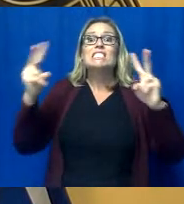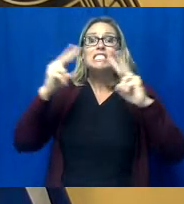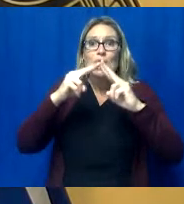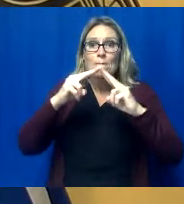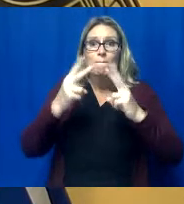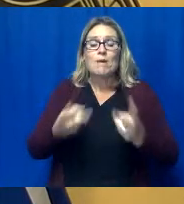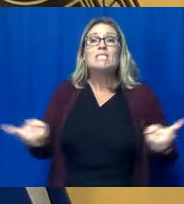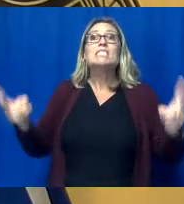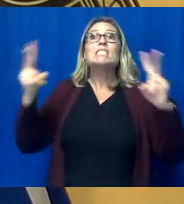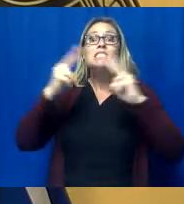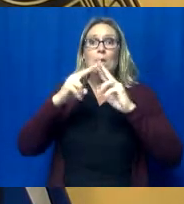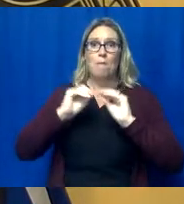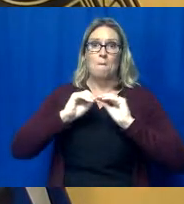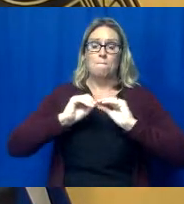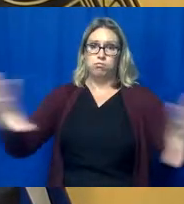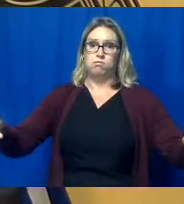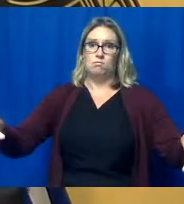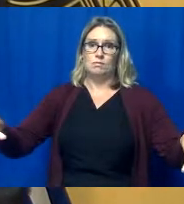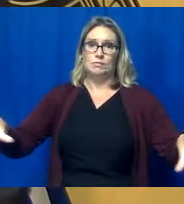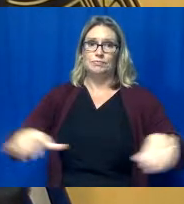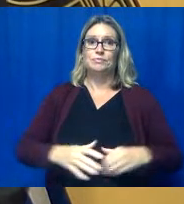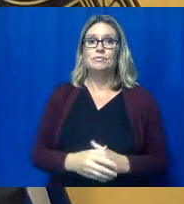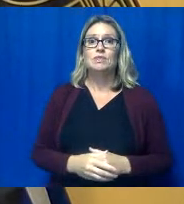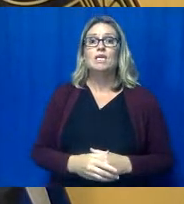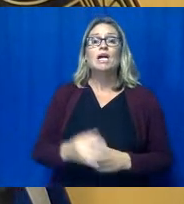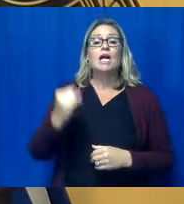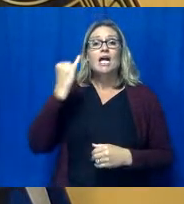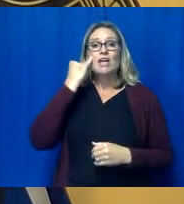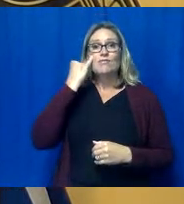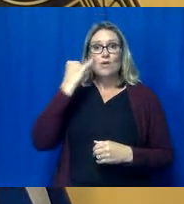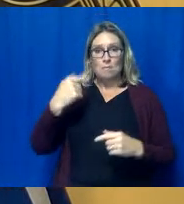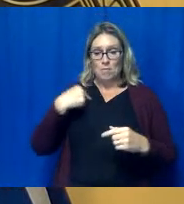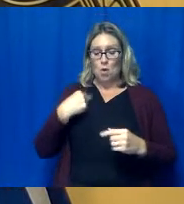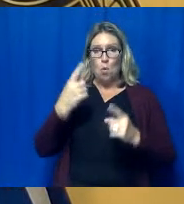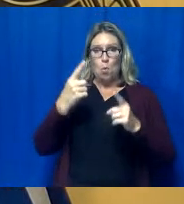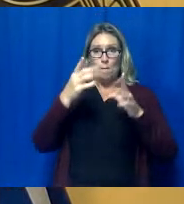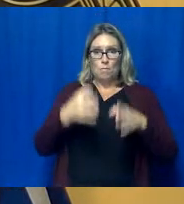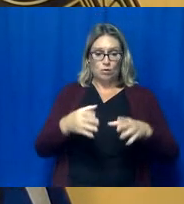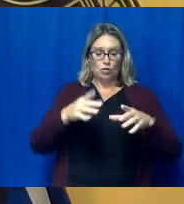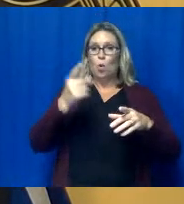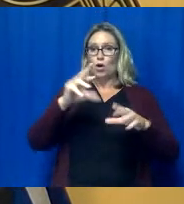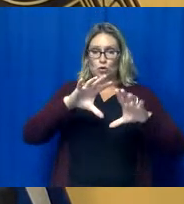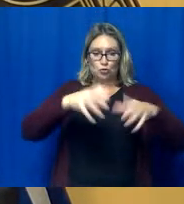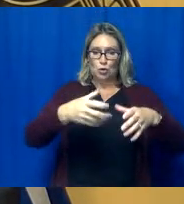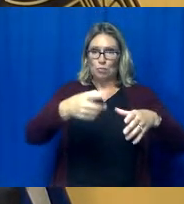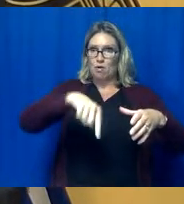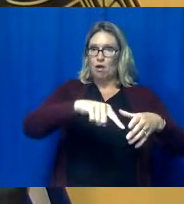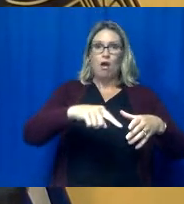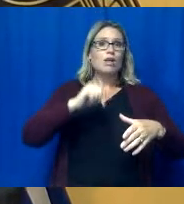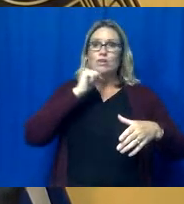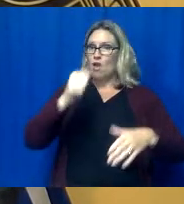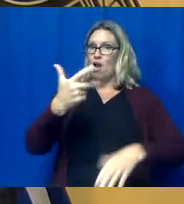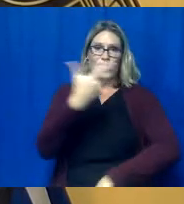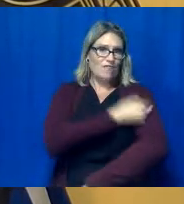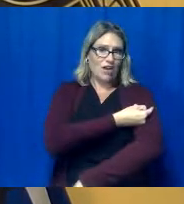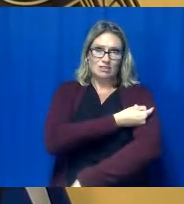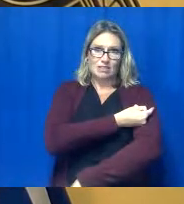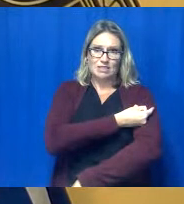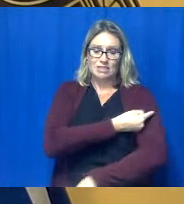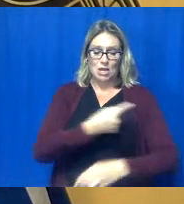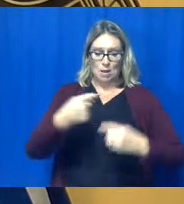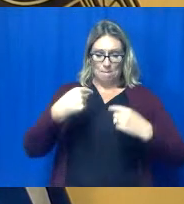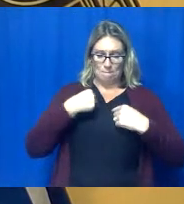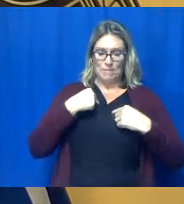significant. As an example, if you had a completely unvaccinated population with one person with Delta variant,